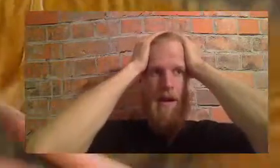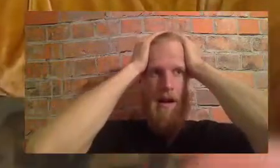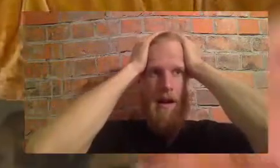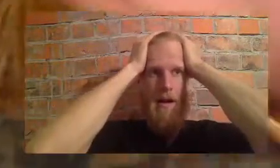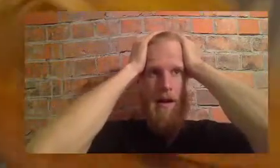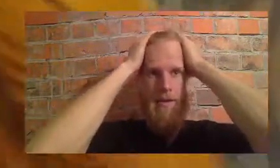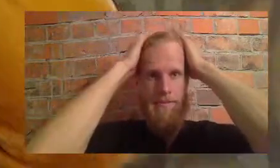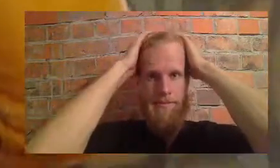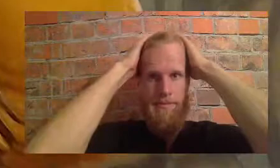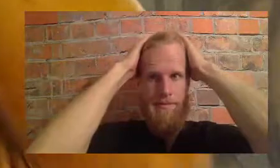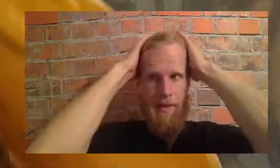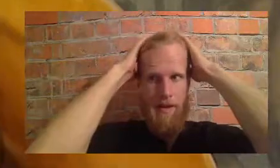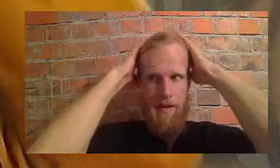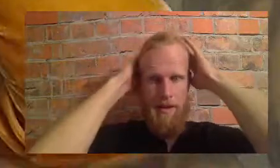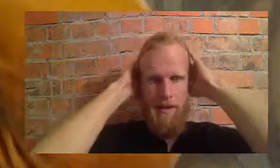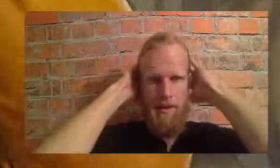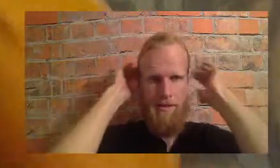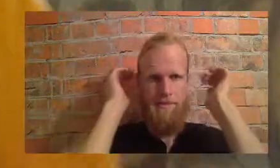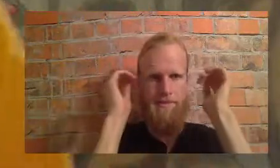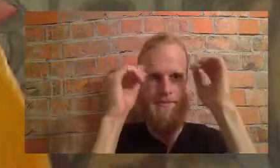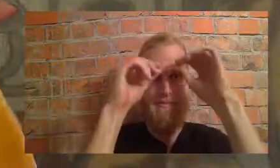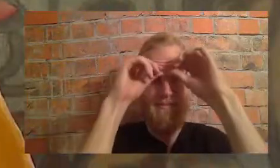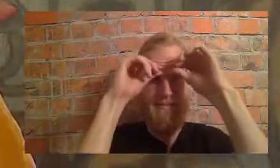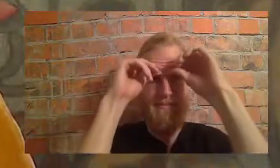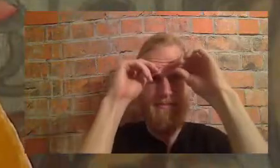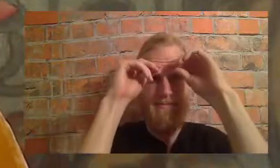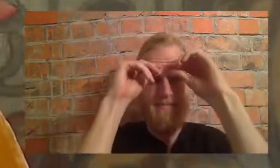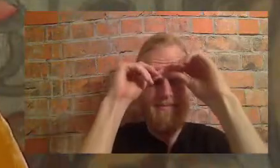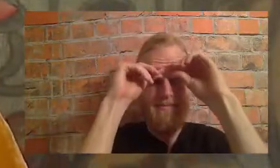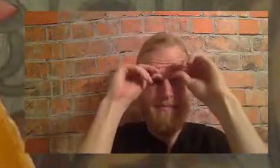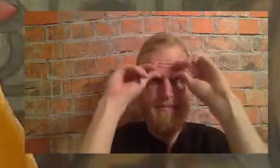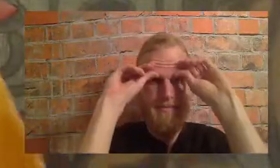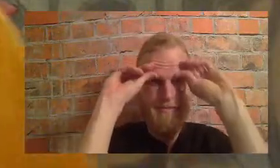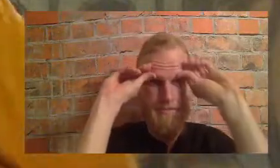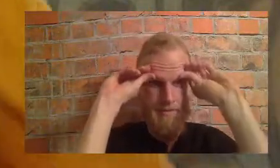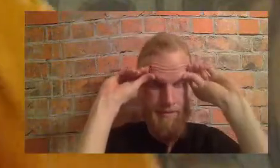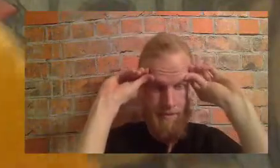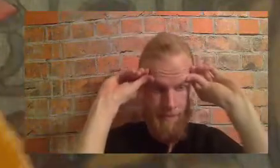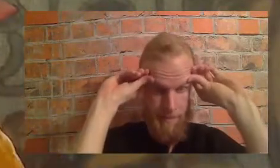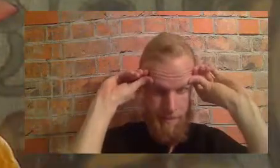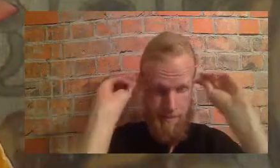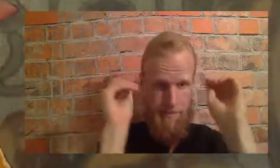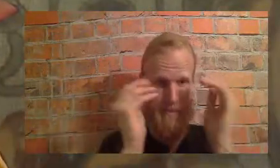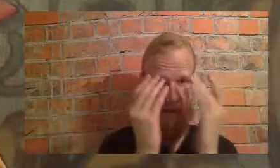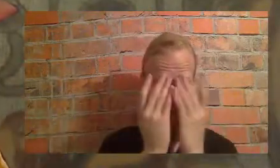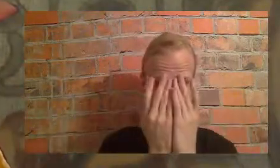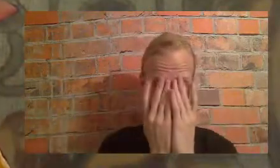I'm tapping this eyebrow. I'm open to loving and accepting myself,